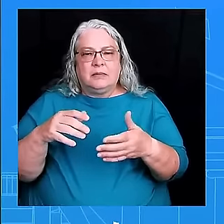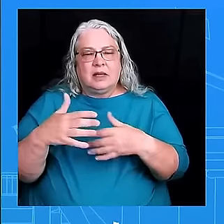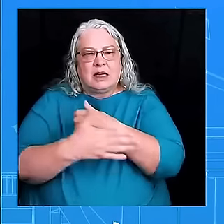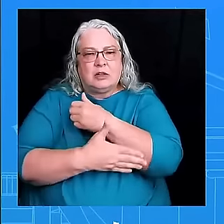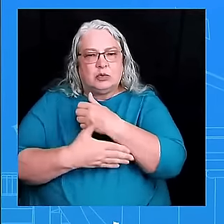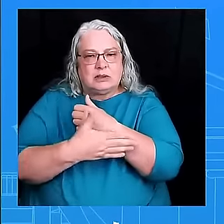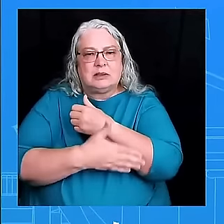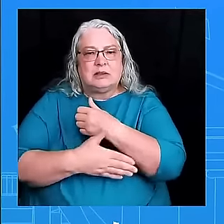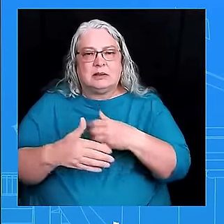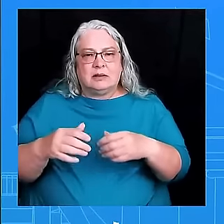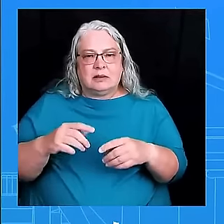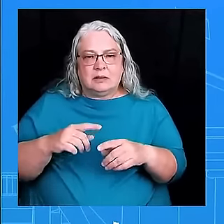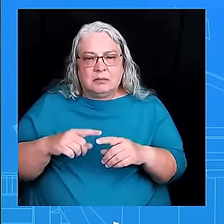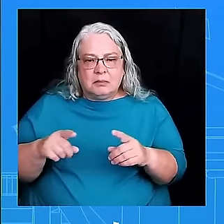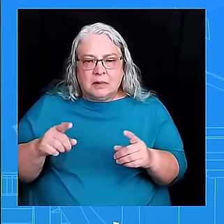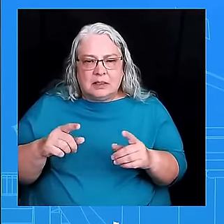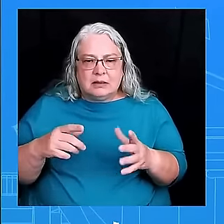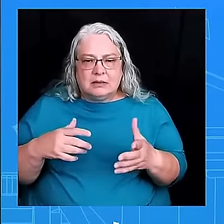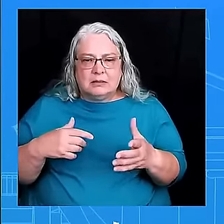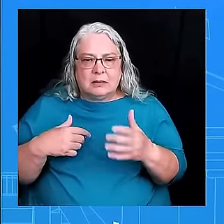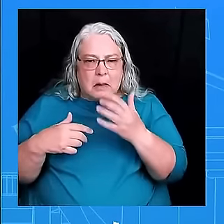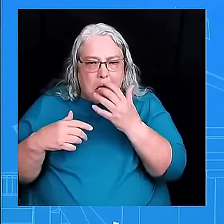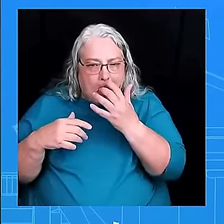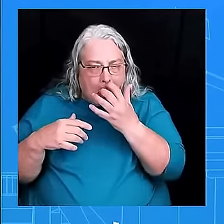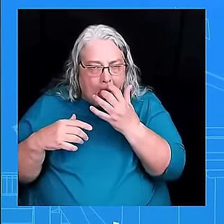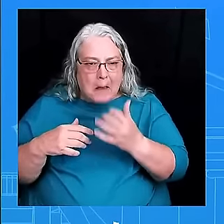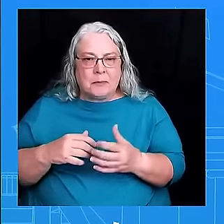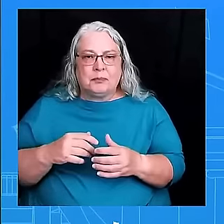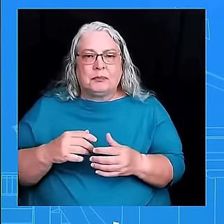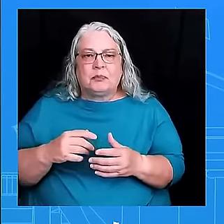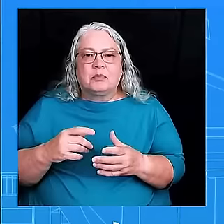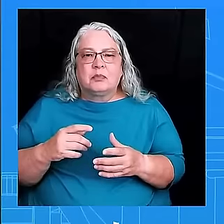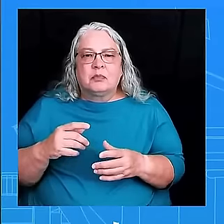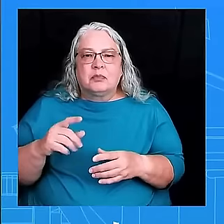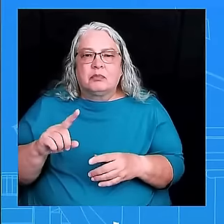Thank you, Jake. 8 years. All right.